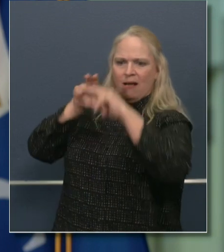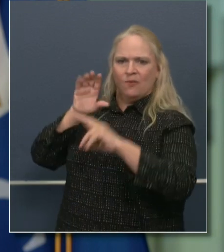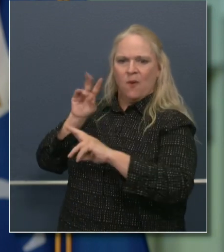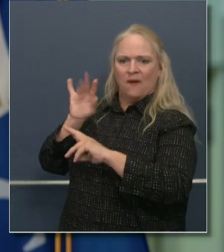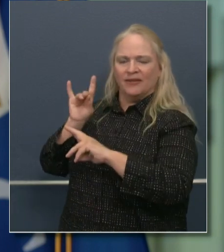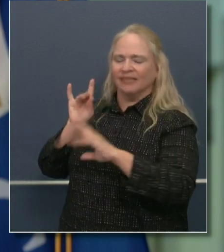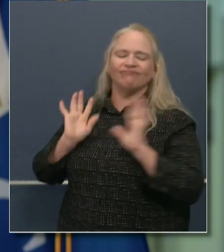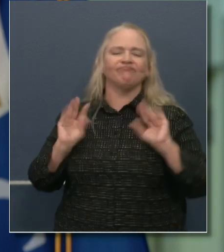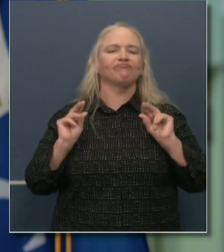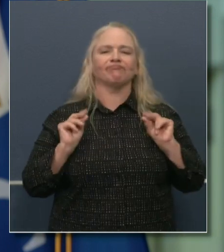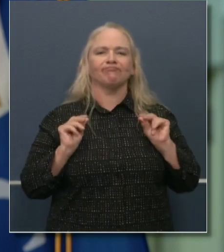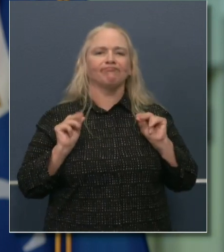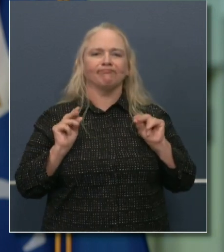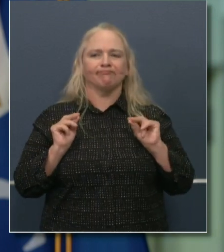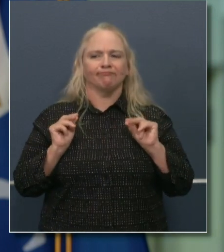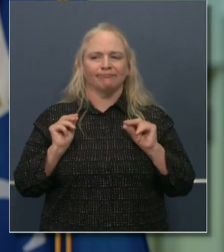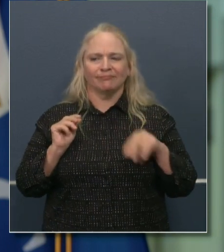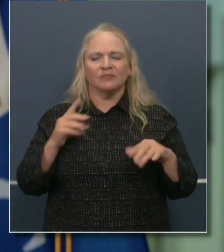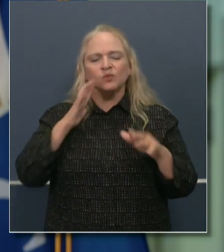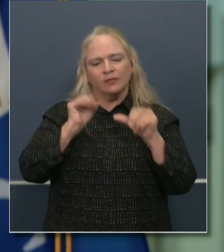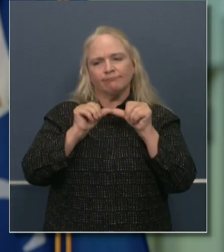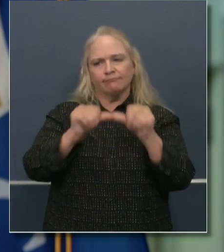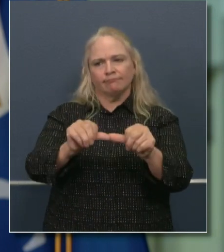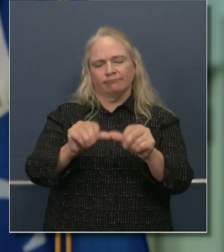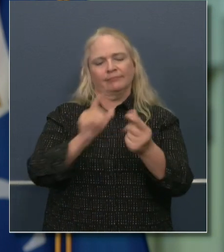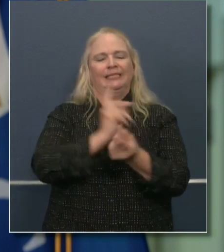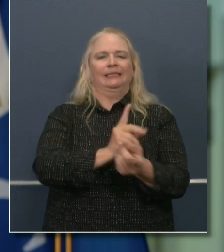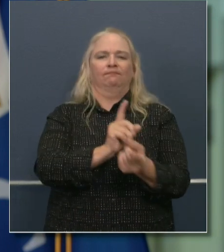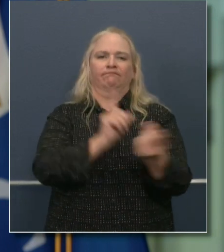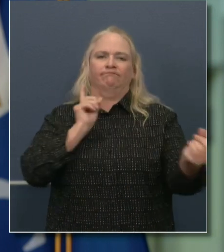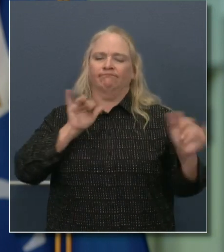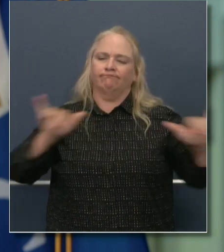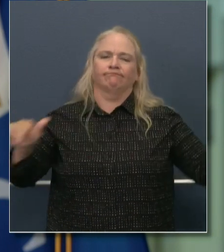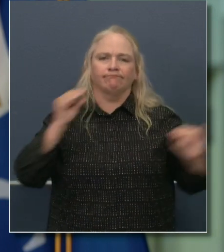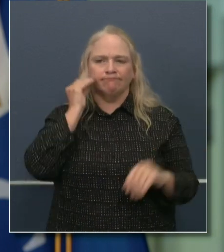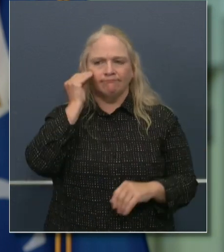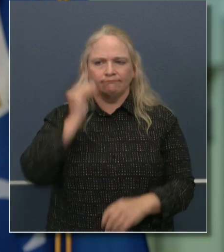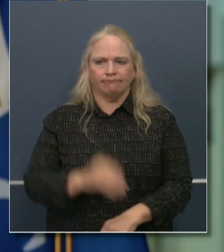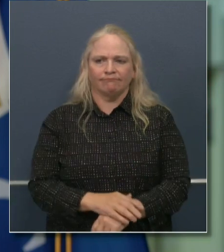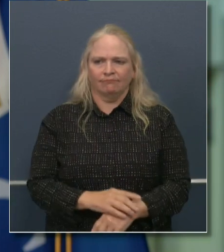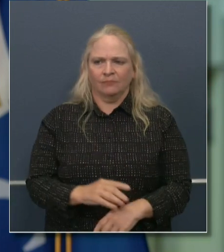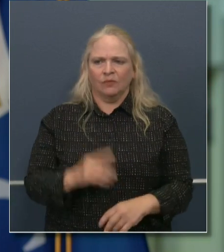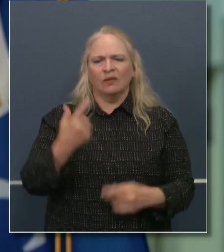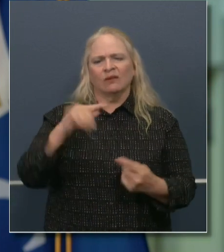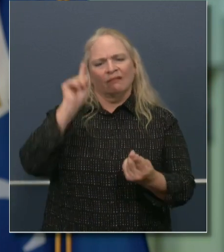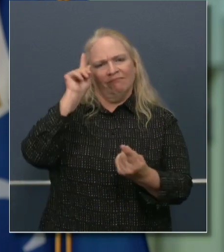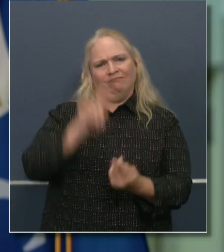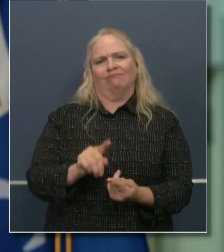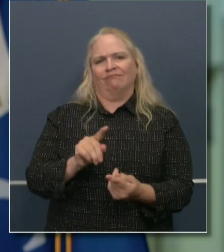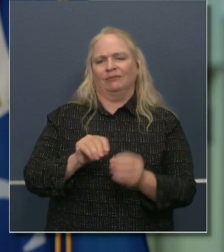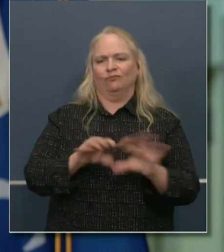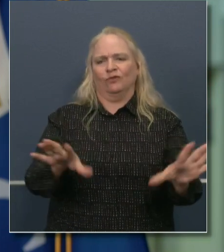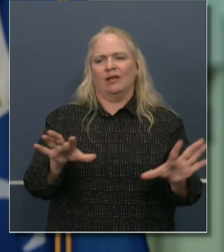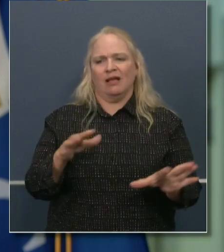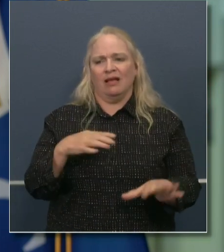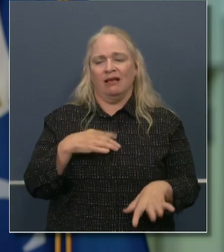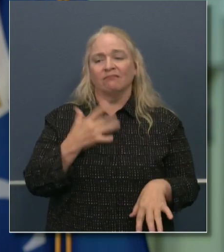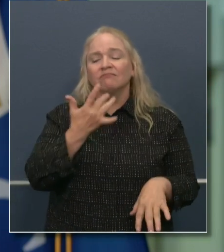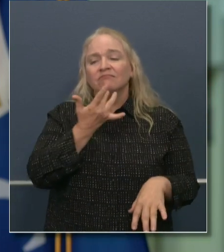growth, positivity, and spread of the virus. I want to just acknowledge and applaud the